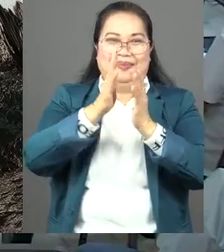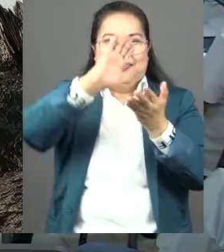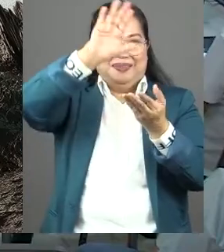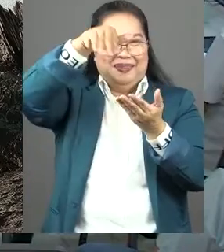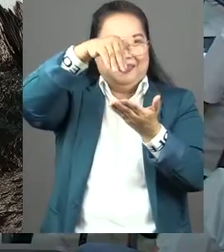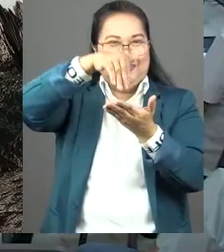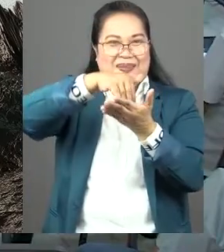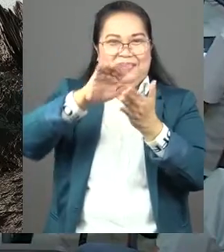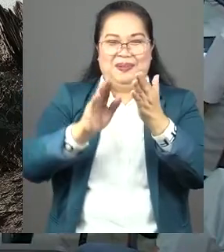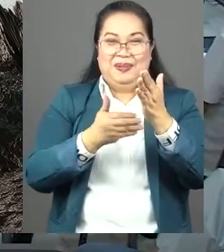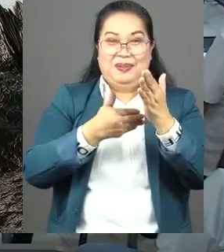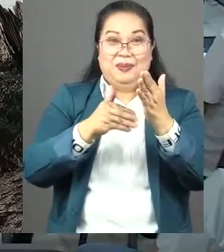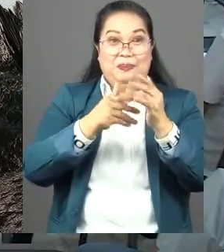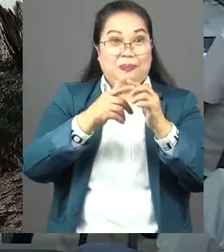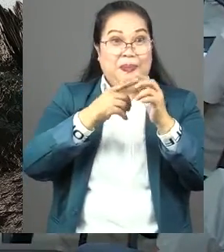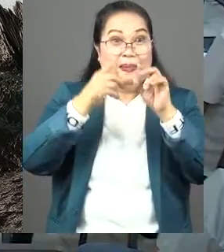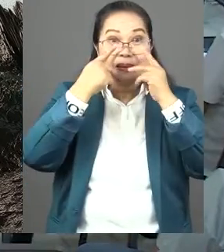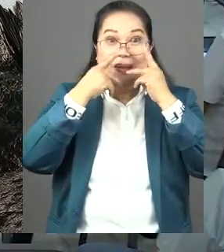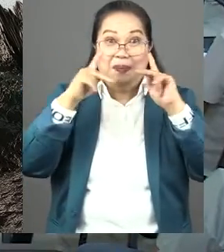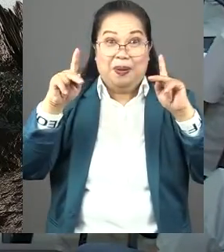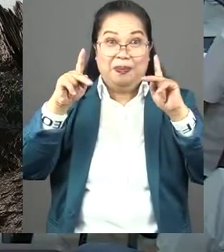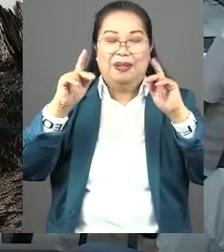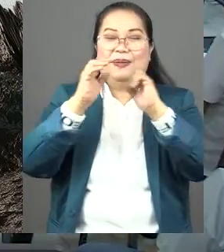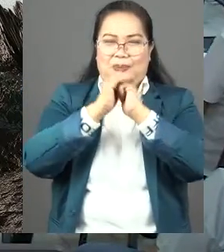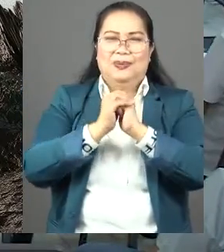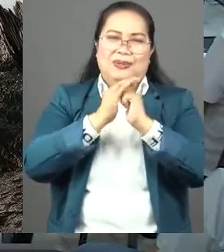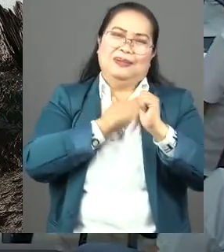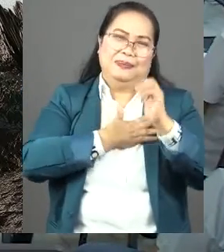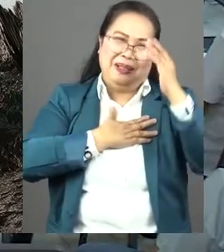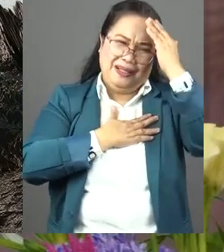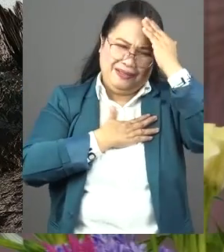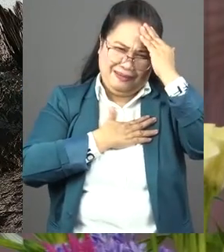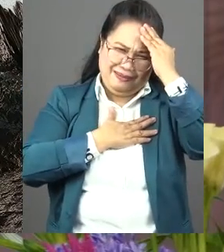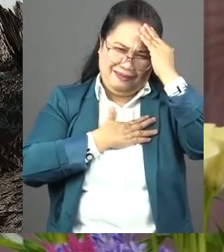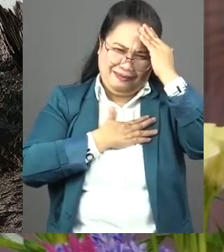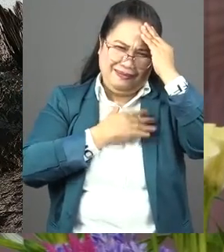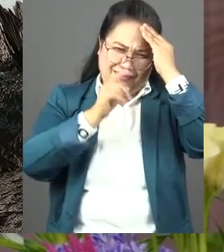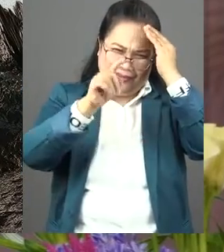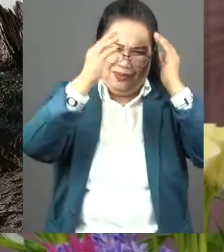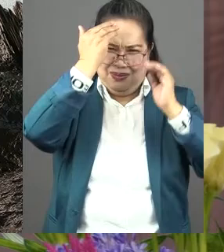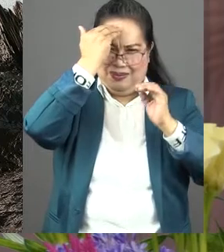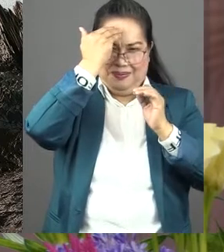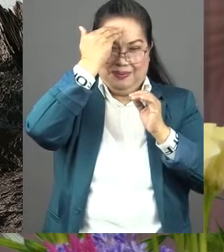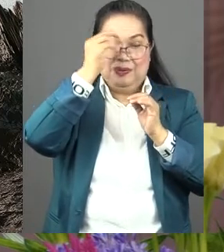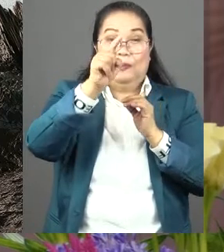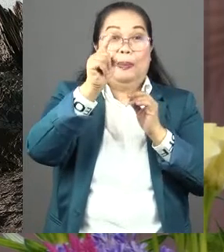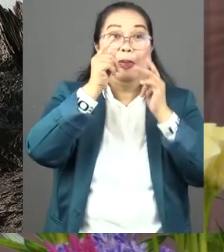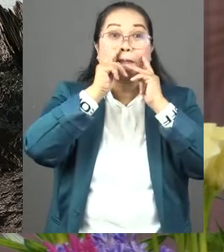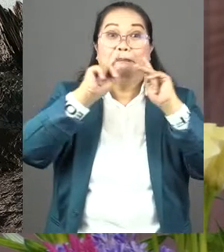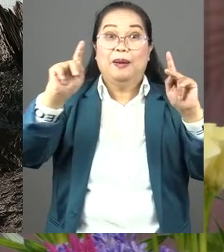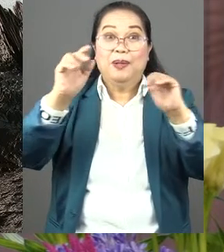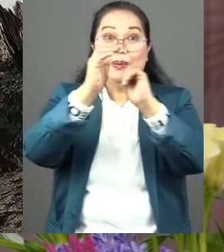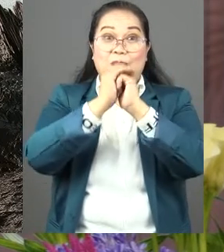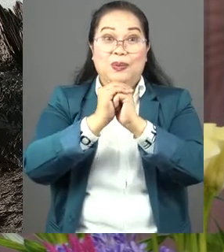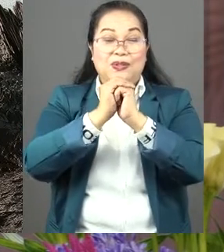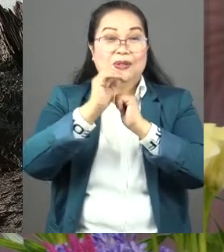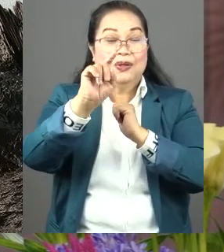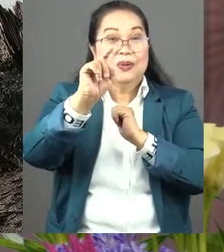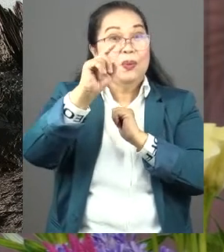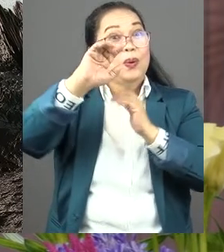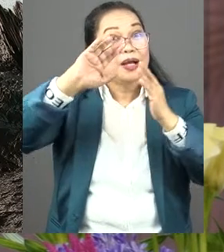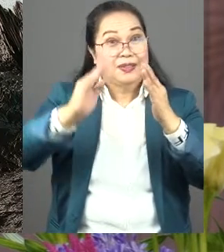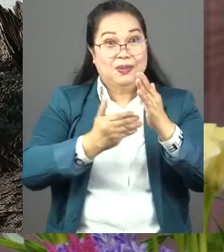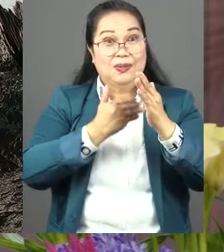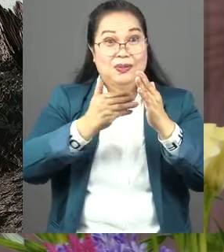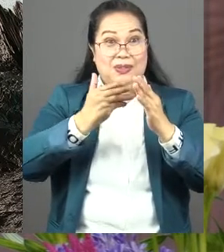songs. And in public worship, please get this, in public worship, what you sing